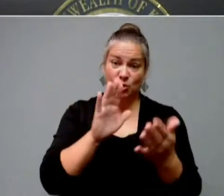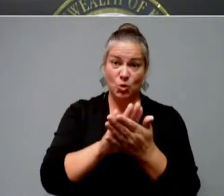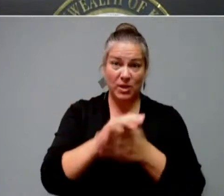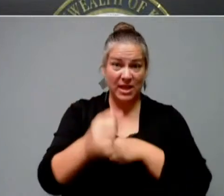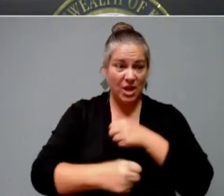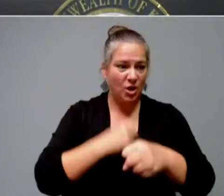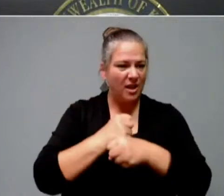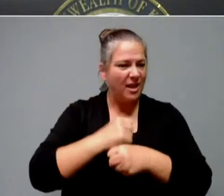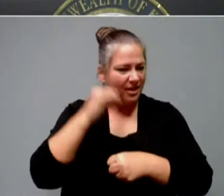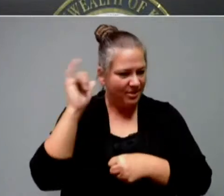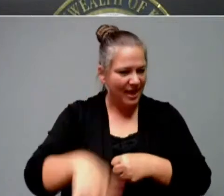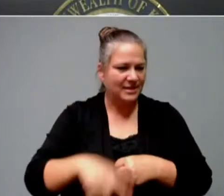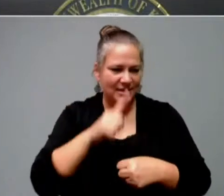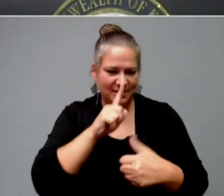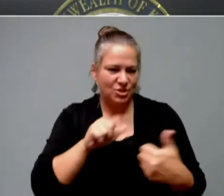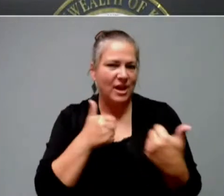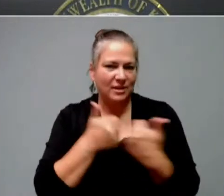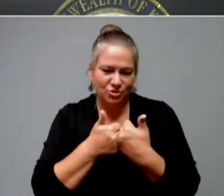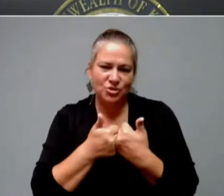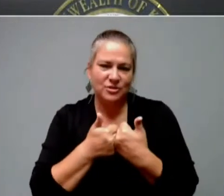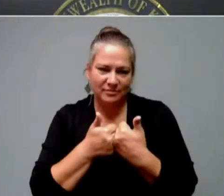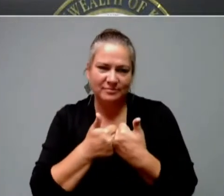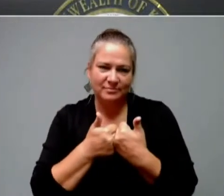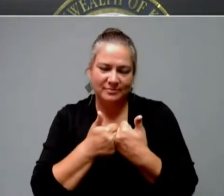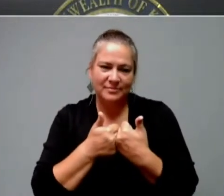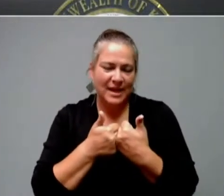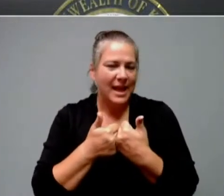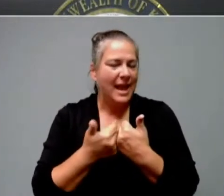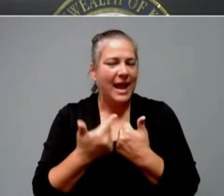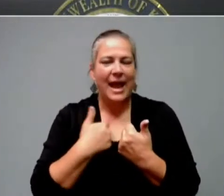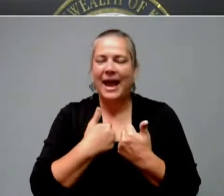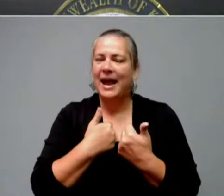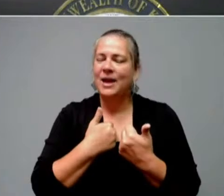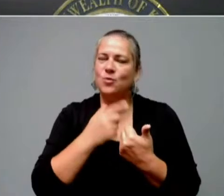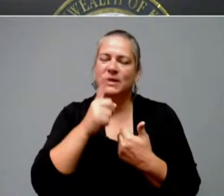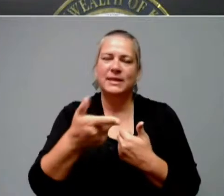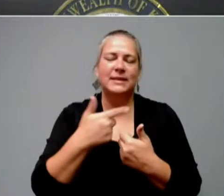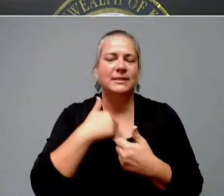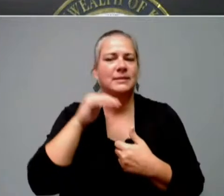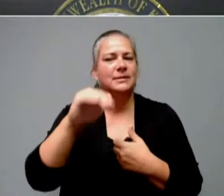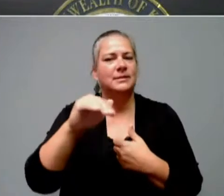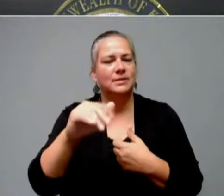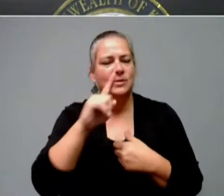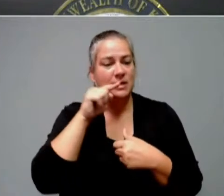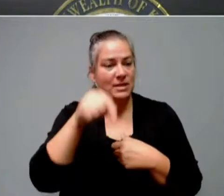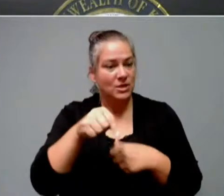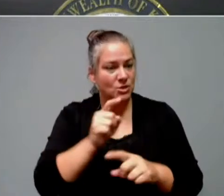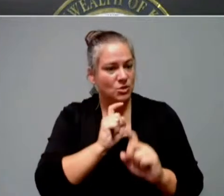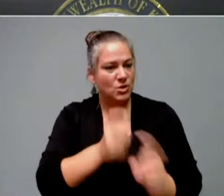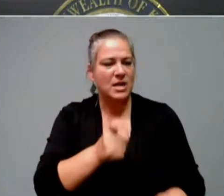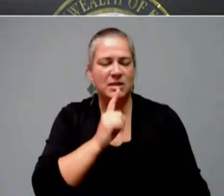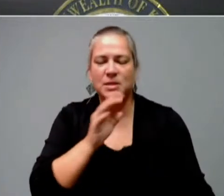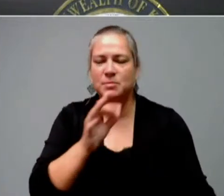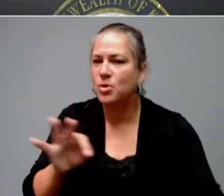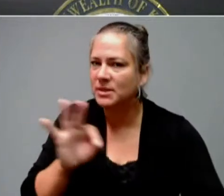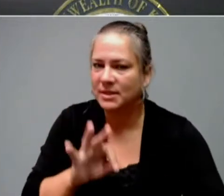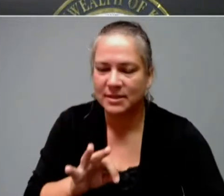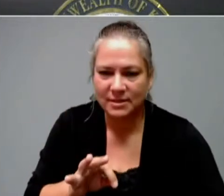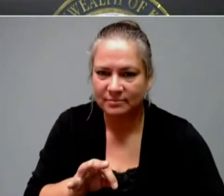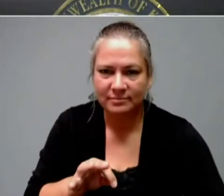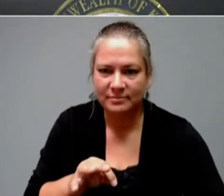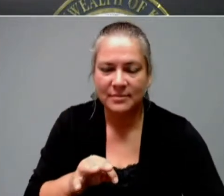while we battle the Delta variant, I cannot overstate how important this donation is. Until every child